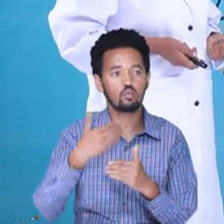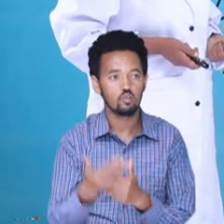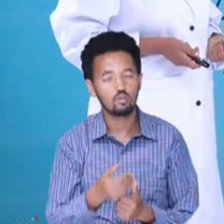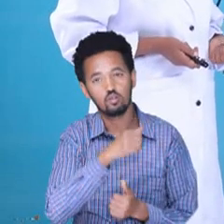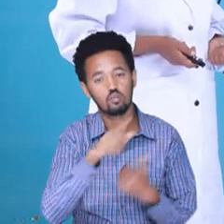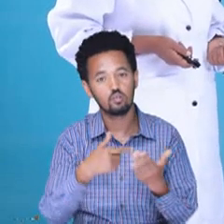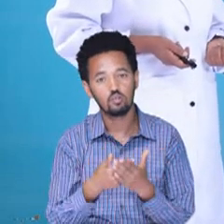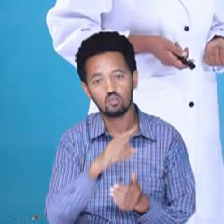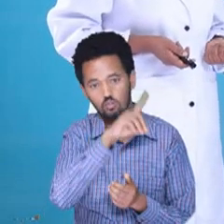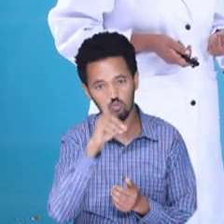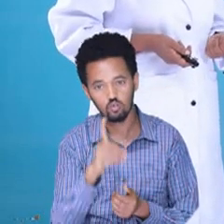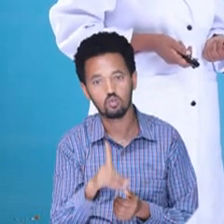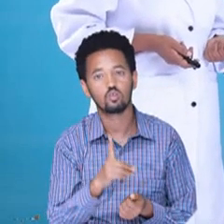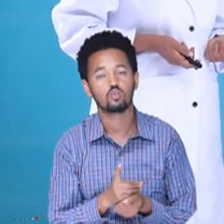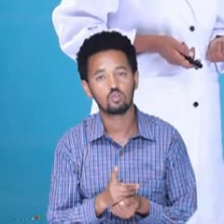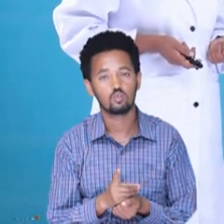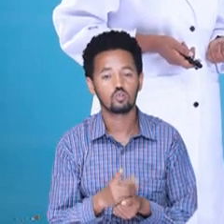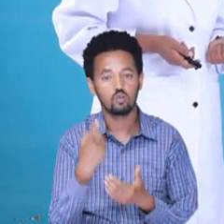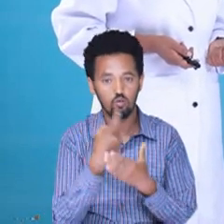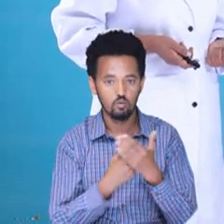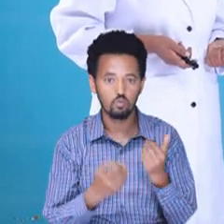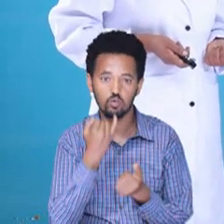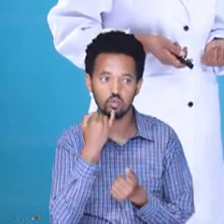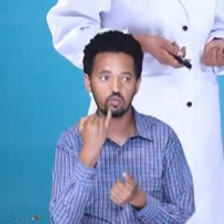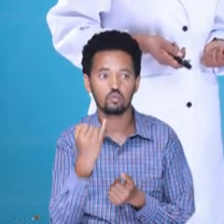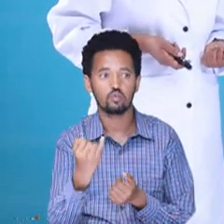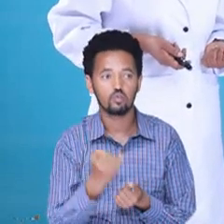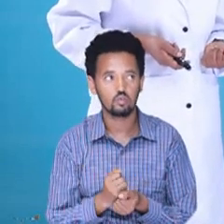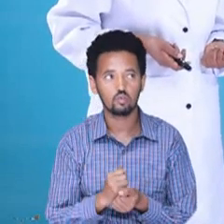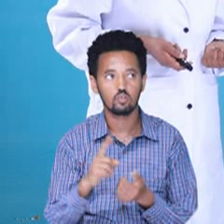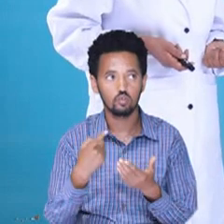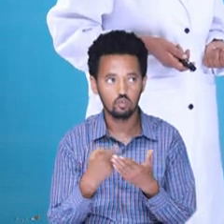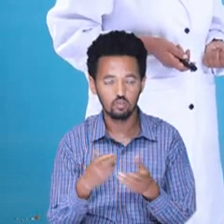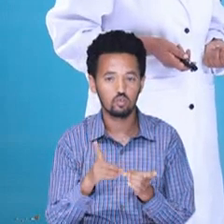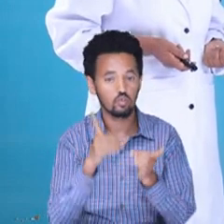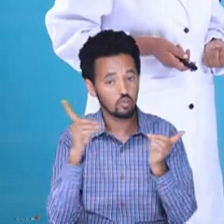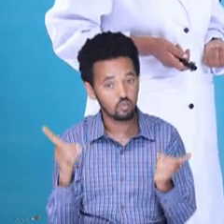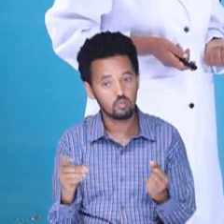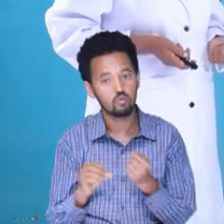The first question is, what is meant by drainage basin,